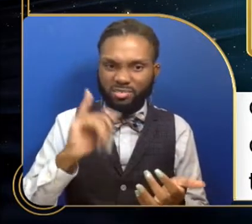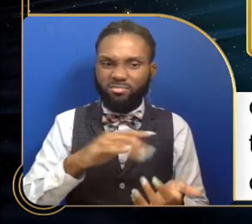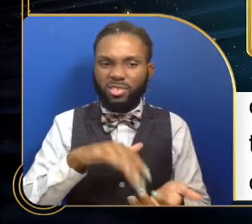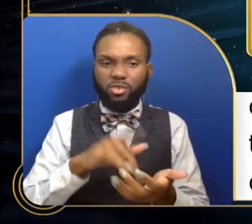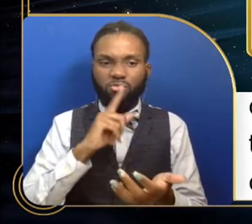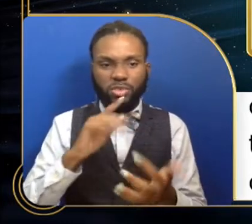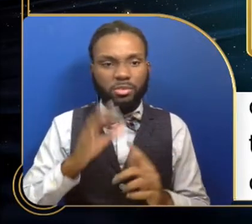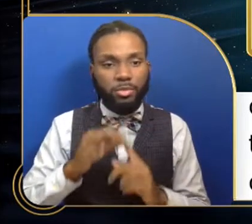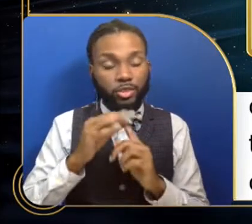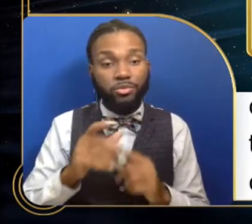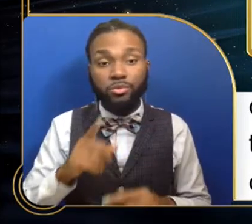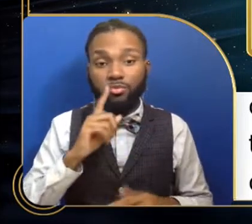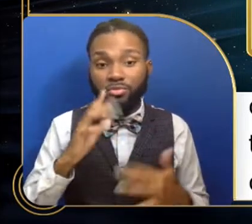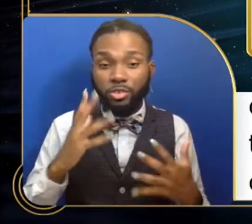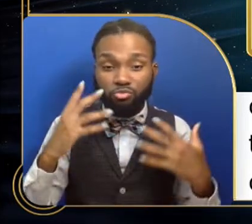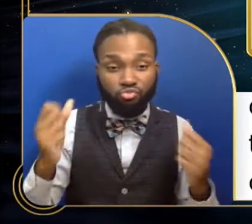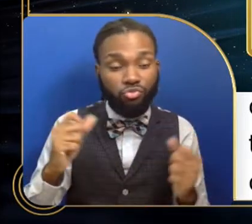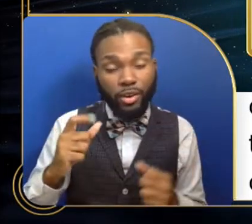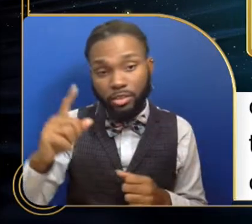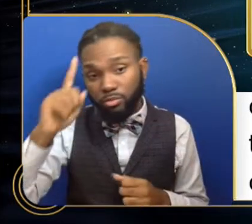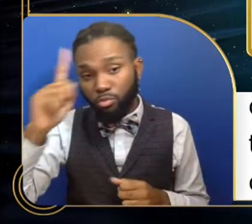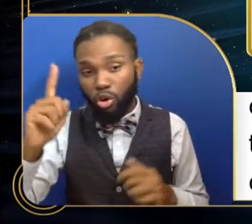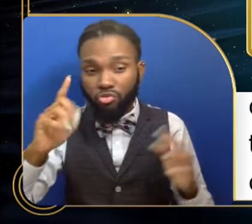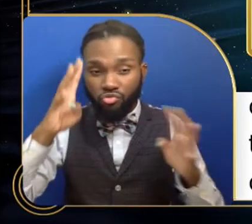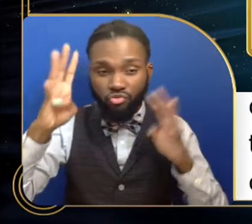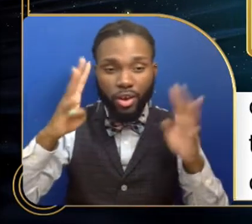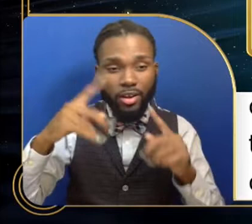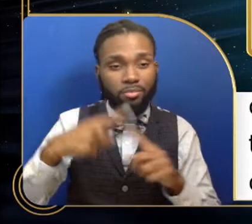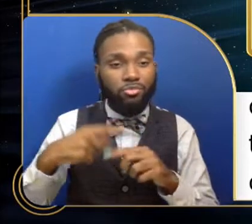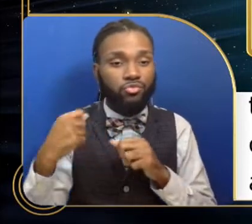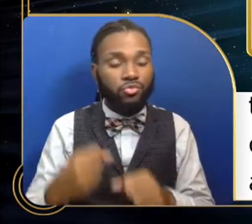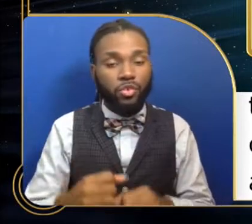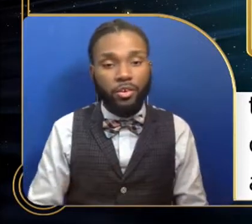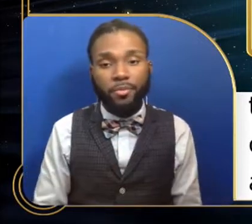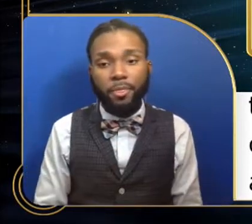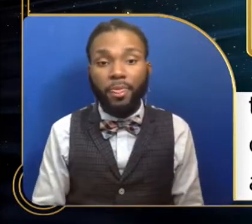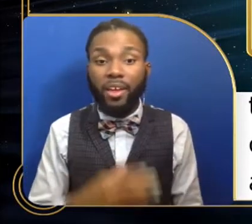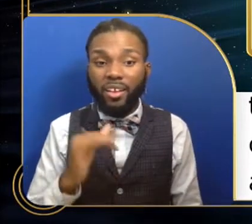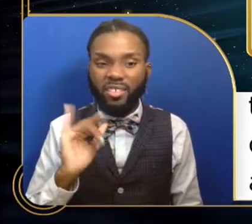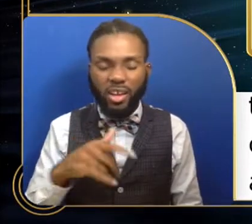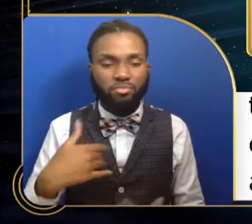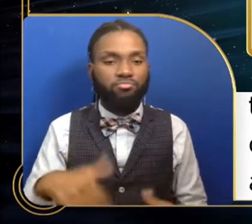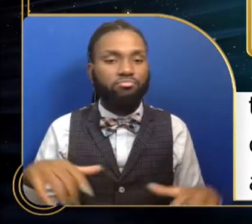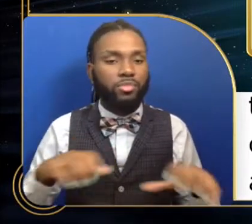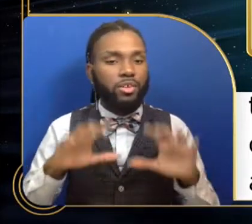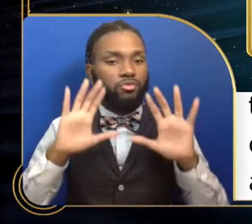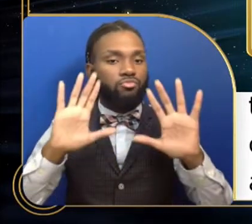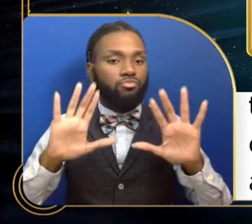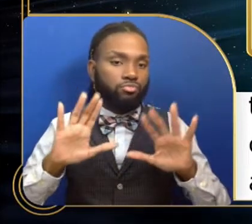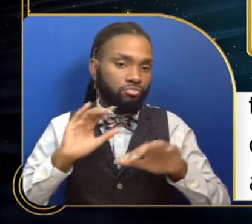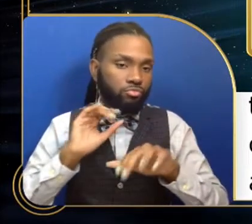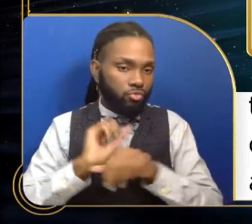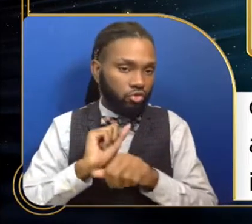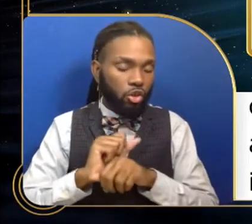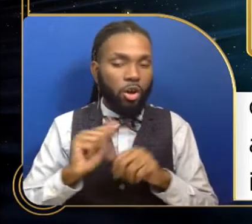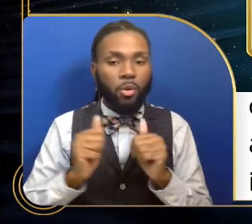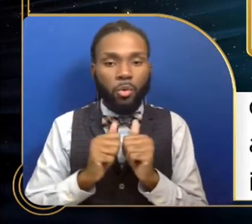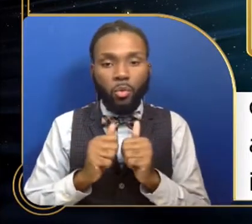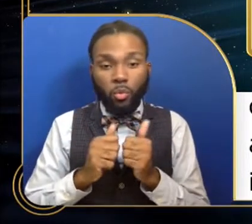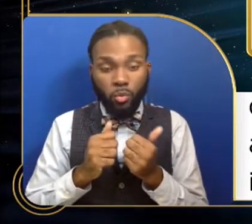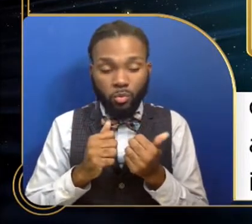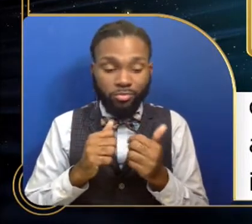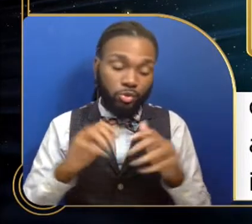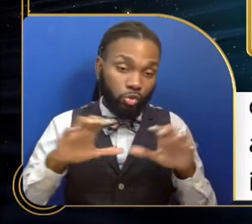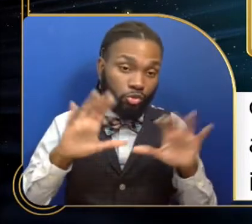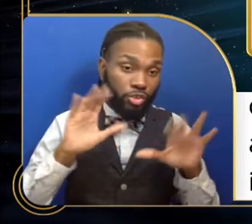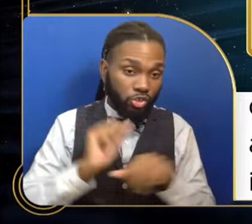brave, smart, creative, and strong. And it does a tremendous amount of important work with few resources. You